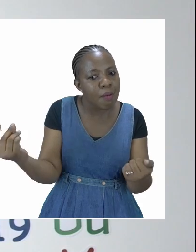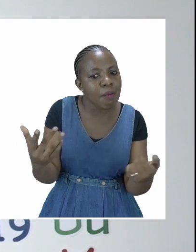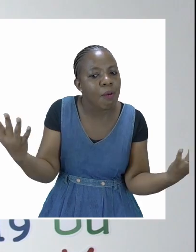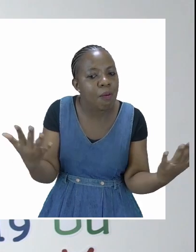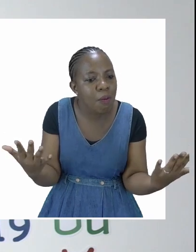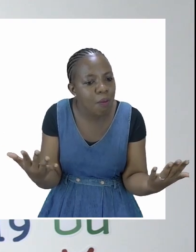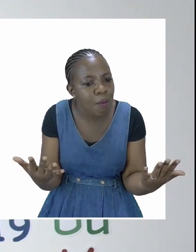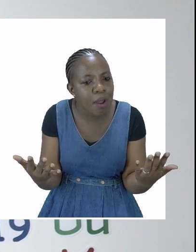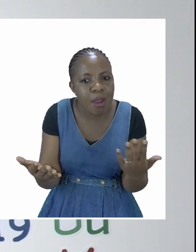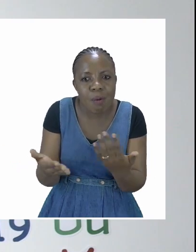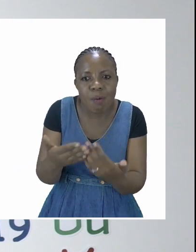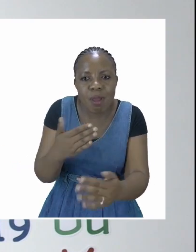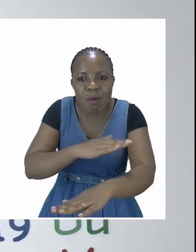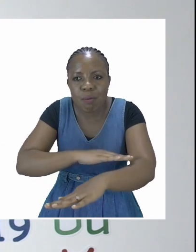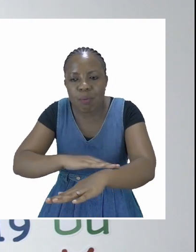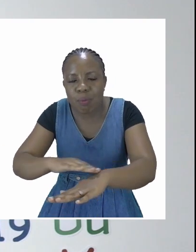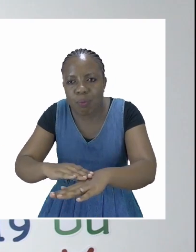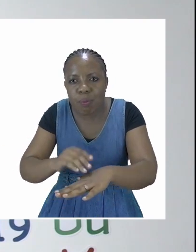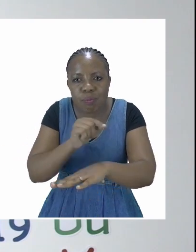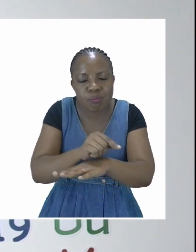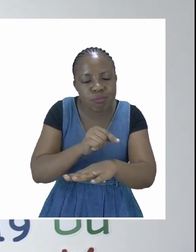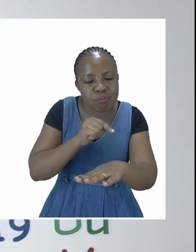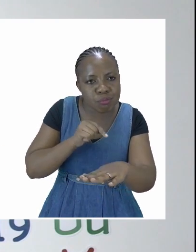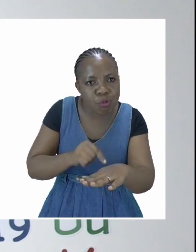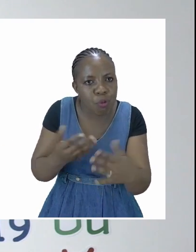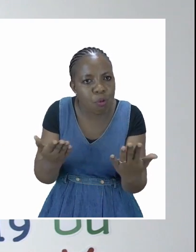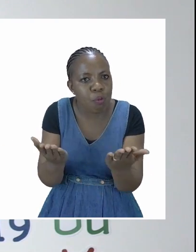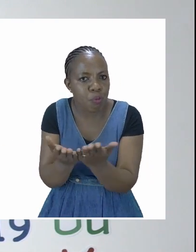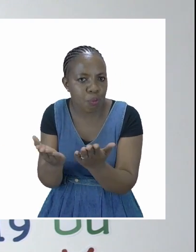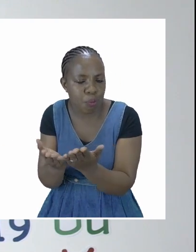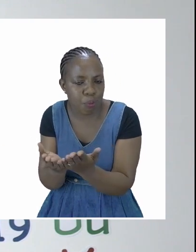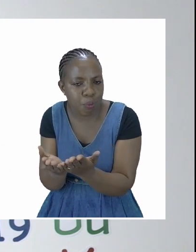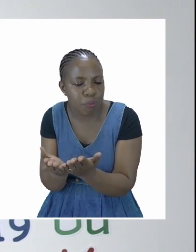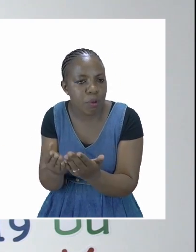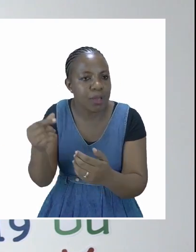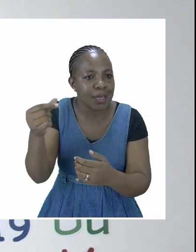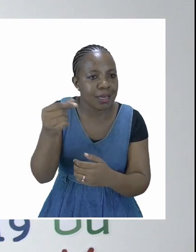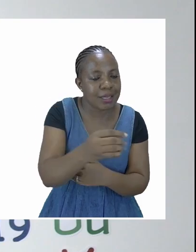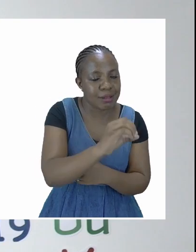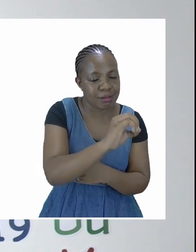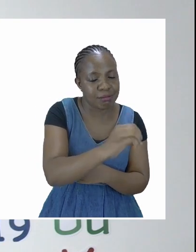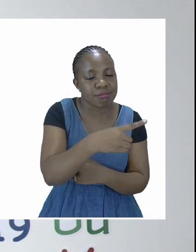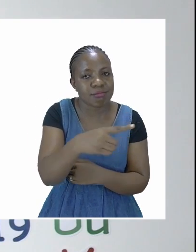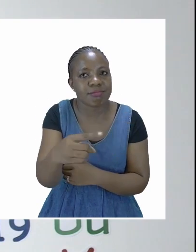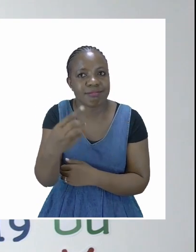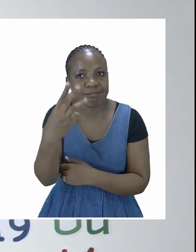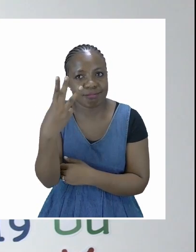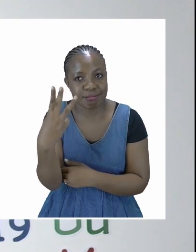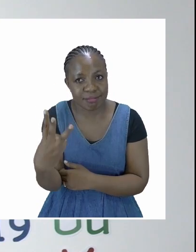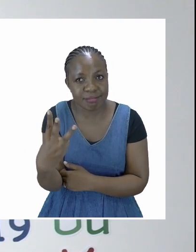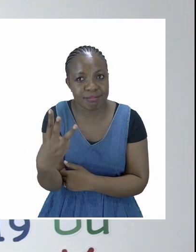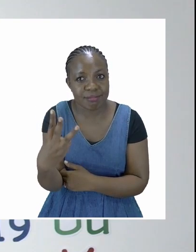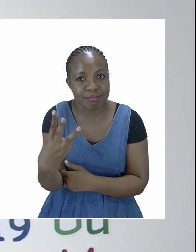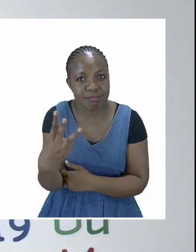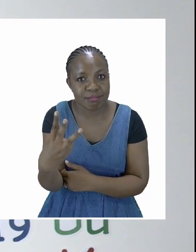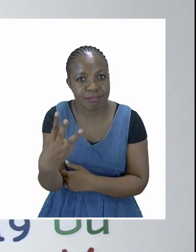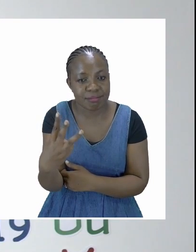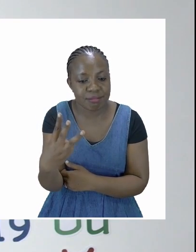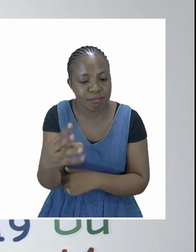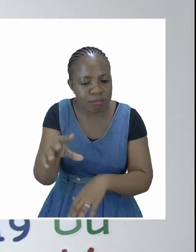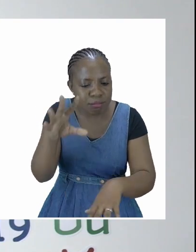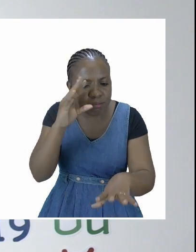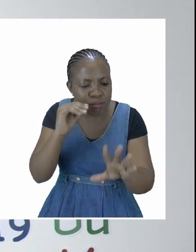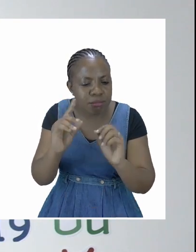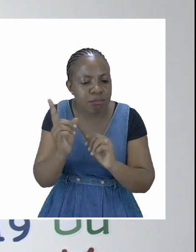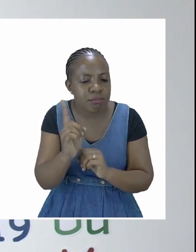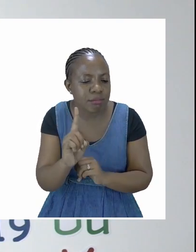to Thursday for pre-primary up until grade 3. The lessons are for listening